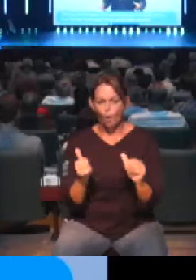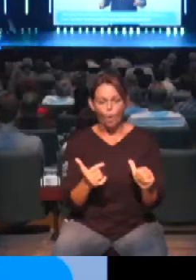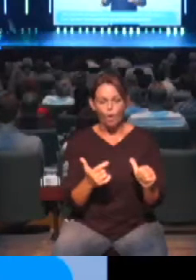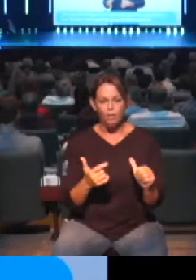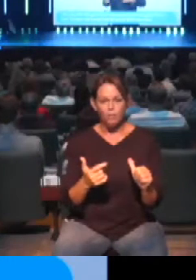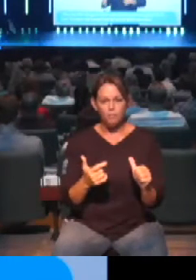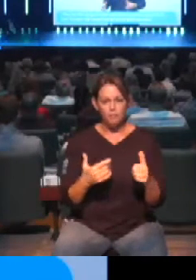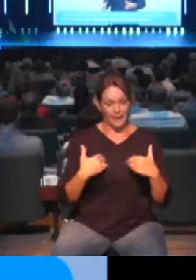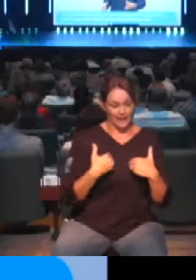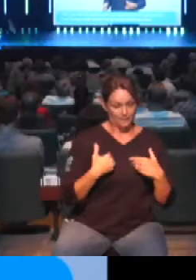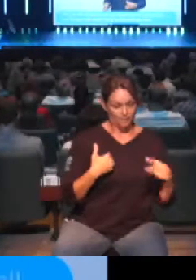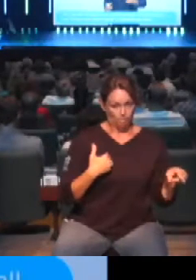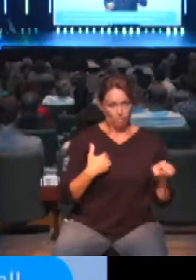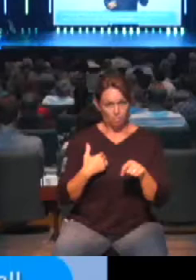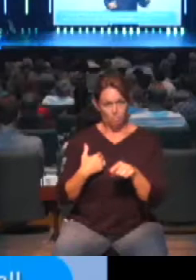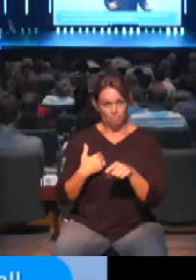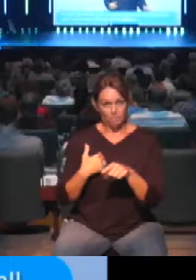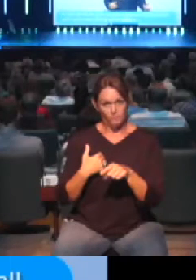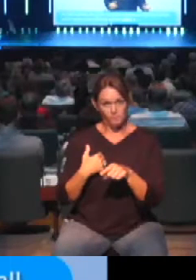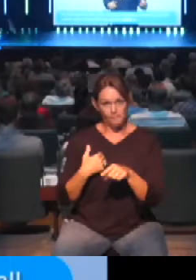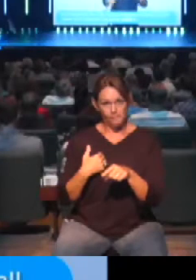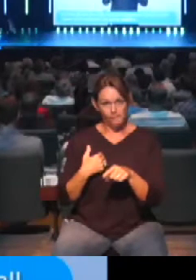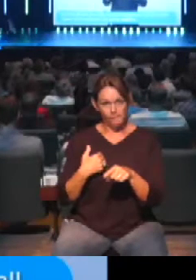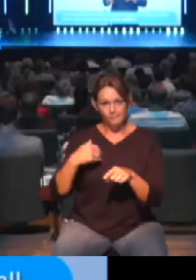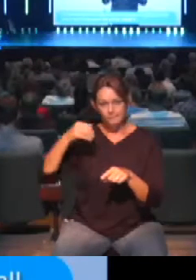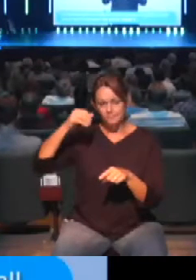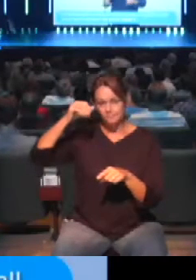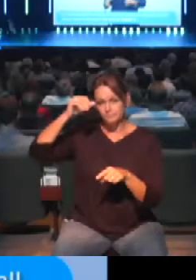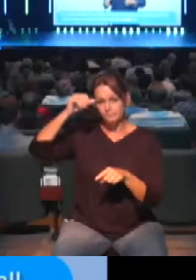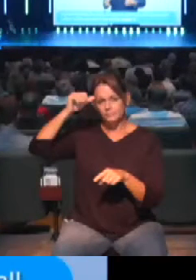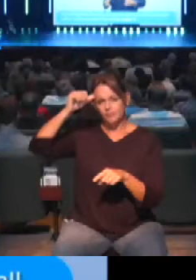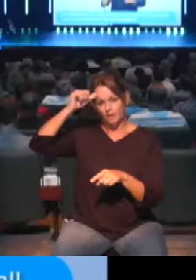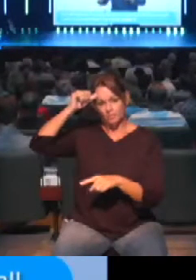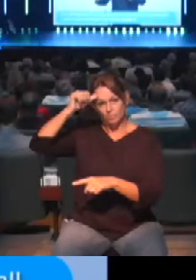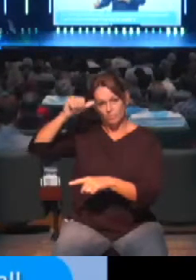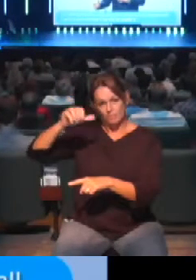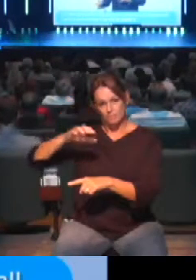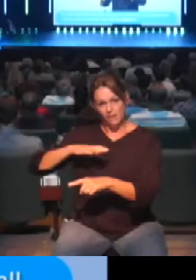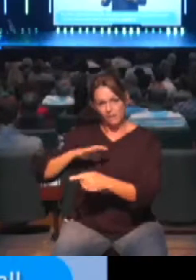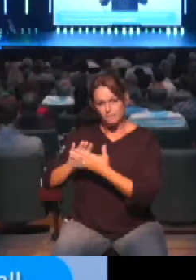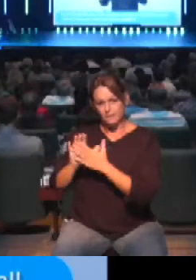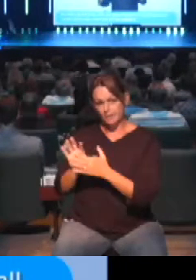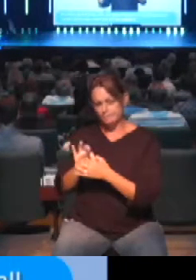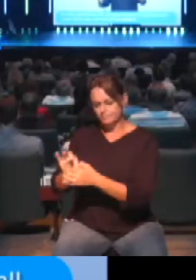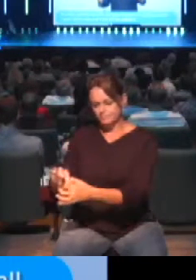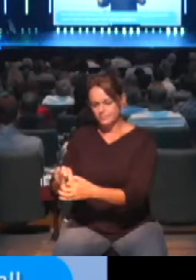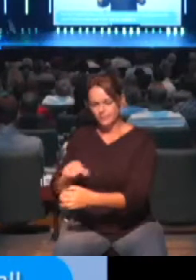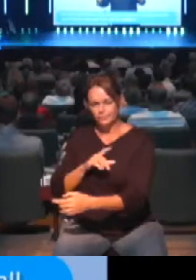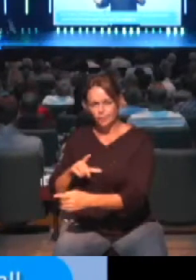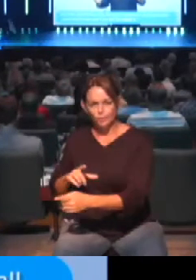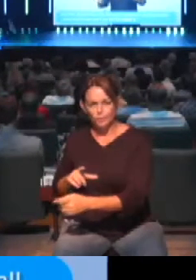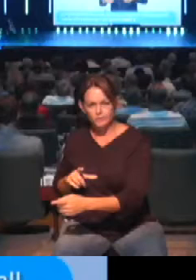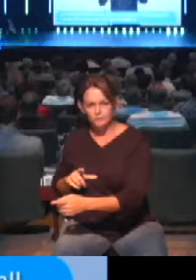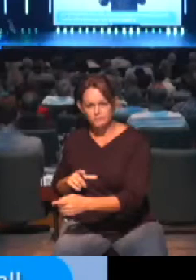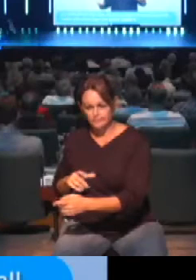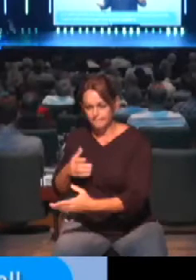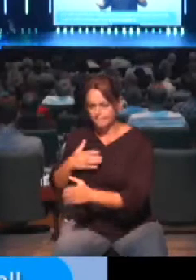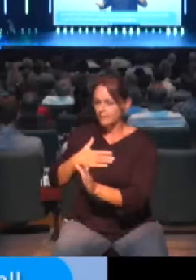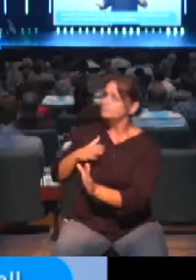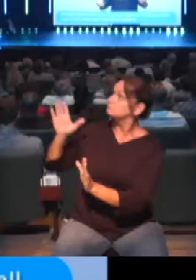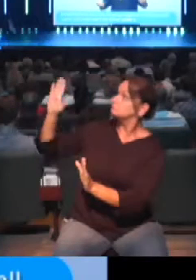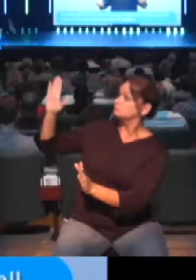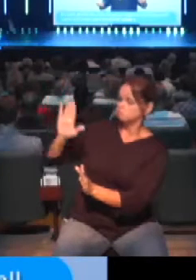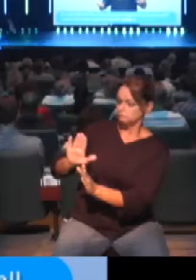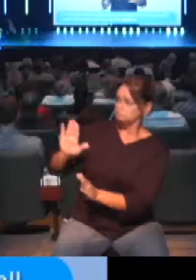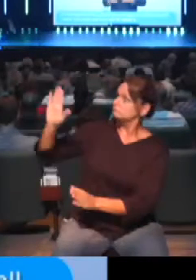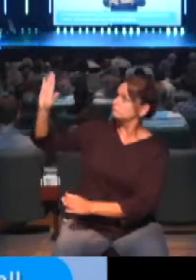from an animal which you have, the males shall be the Lord's." Or again, ownership, possession, shall belong to